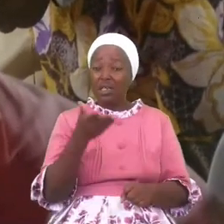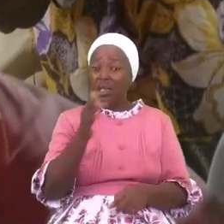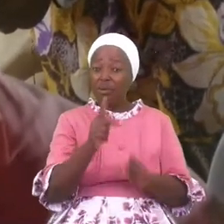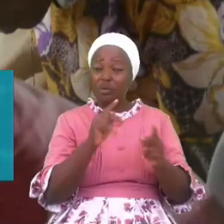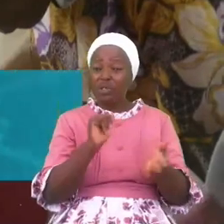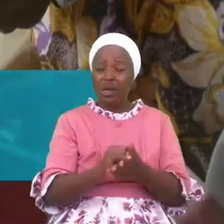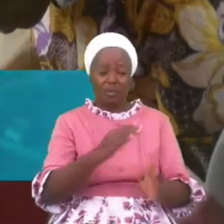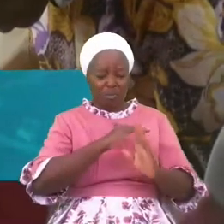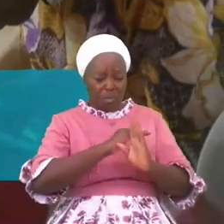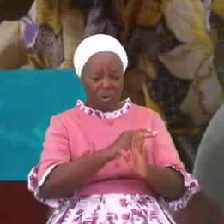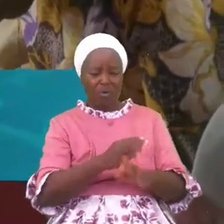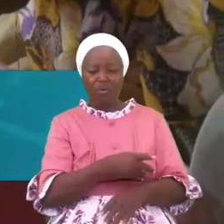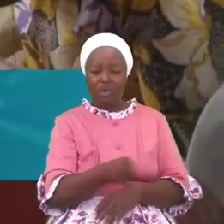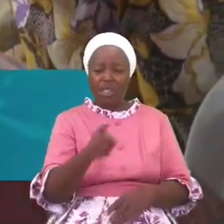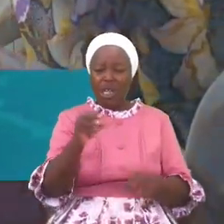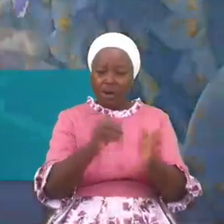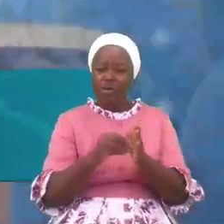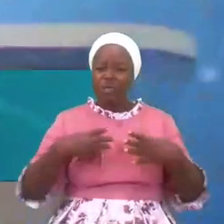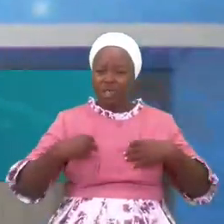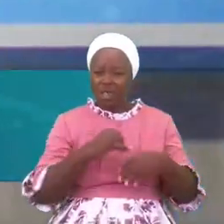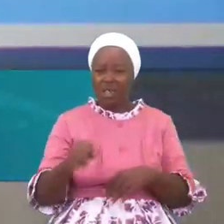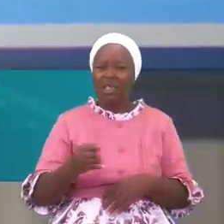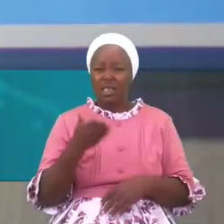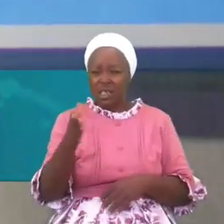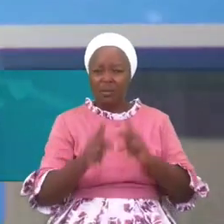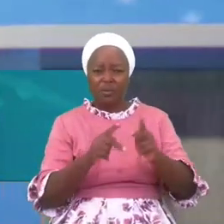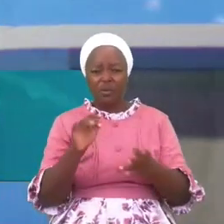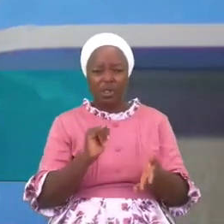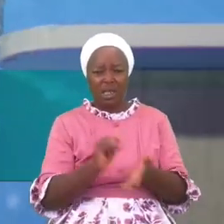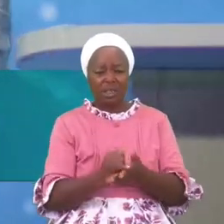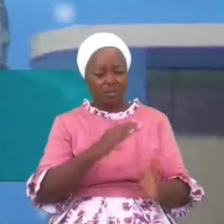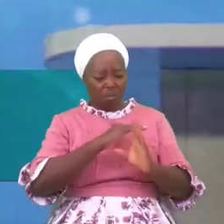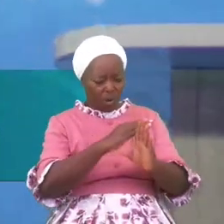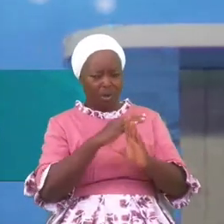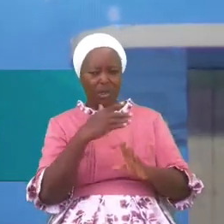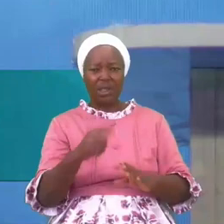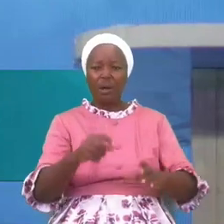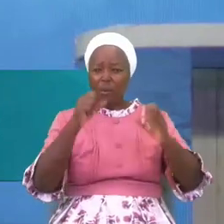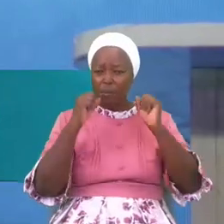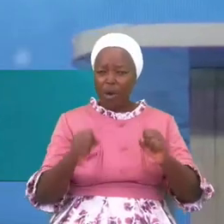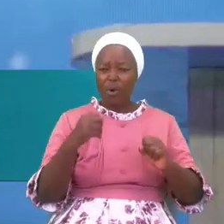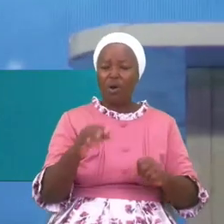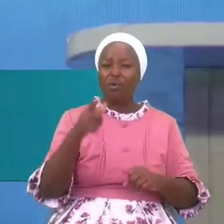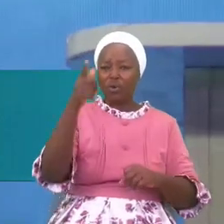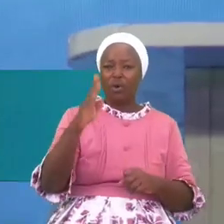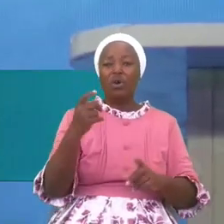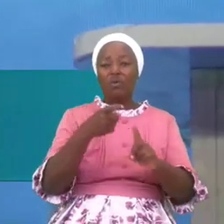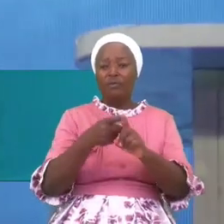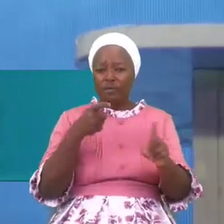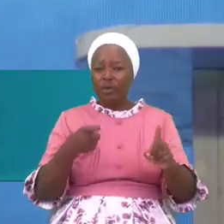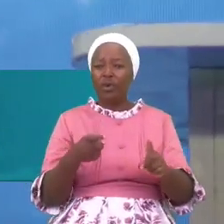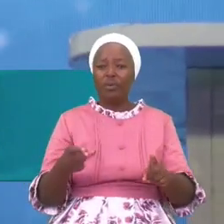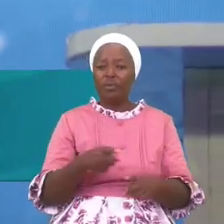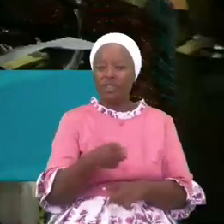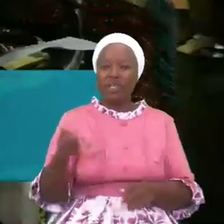are people who block the power of God from their own lives. You will not be